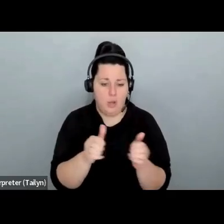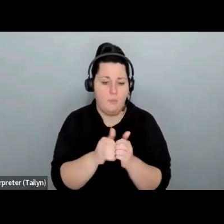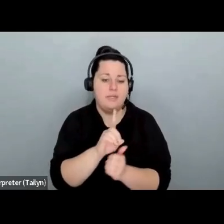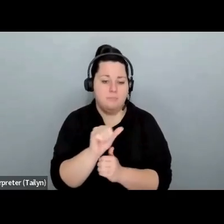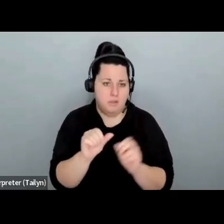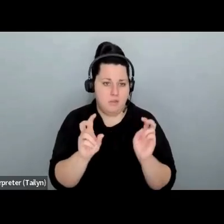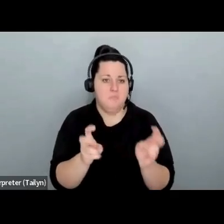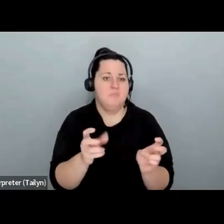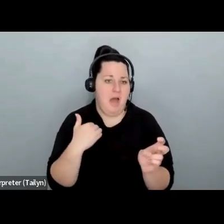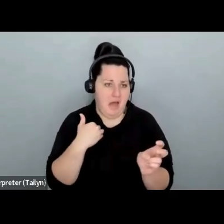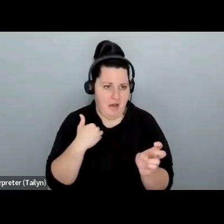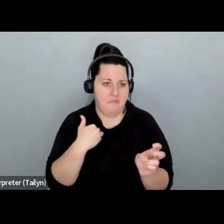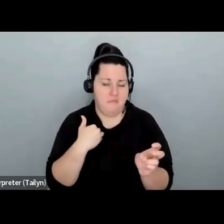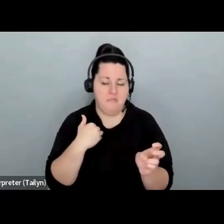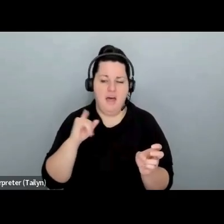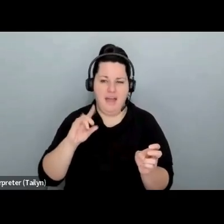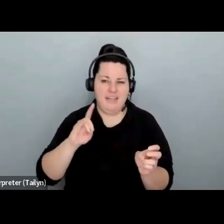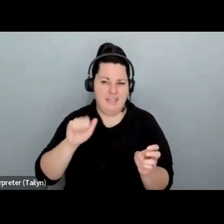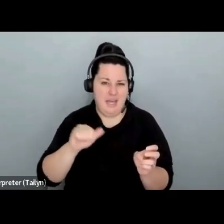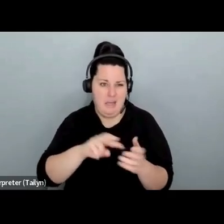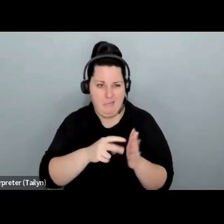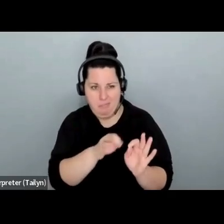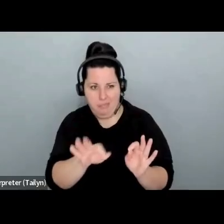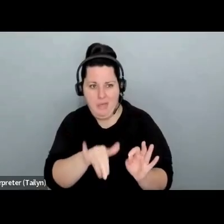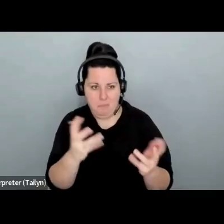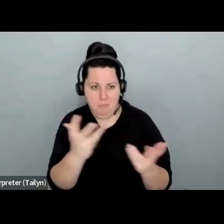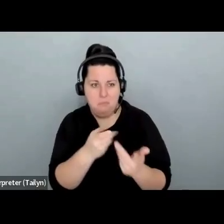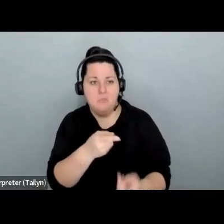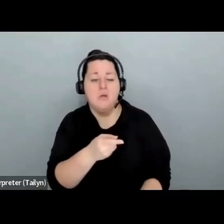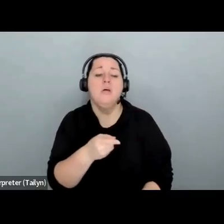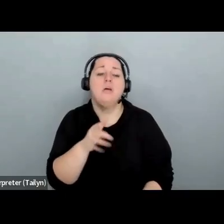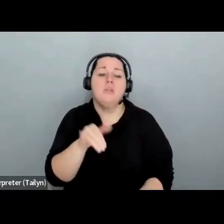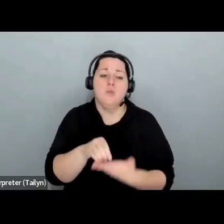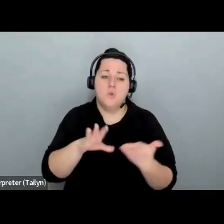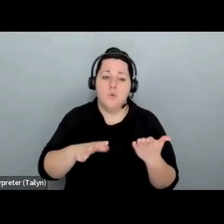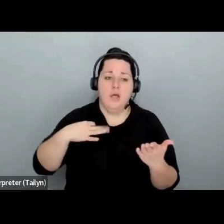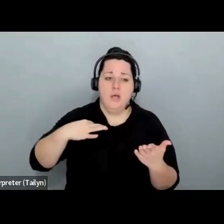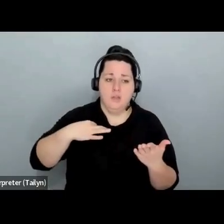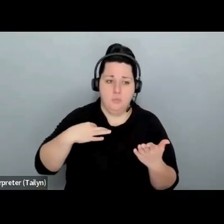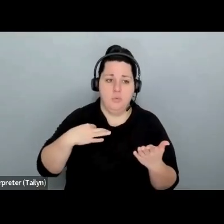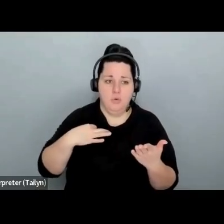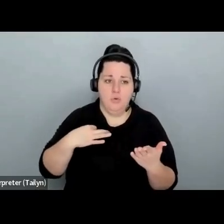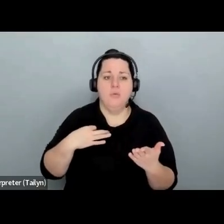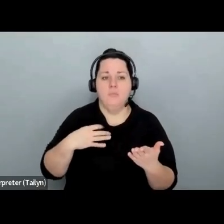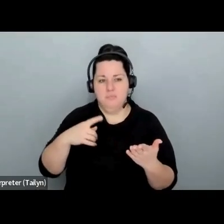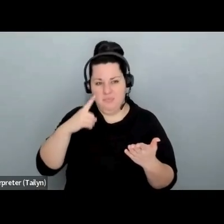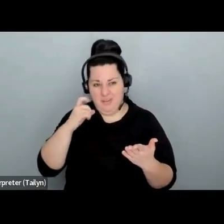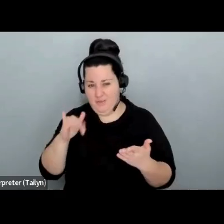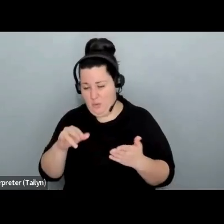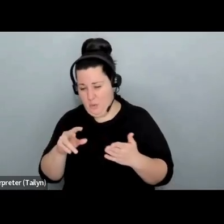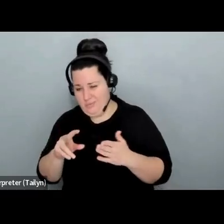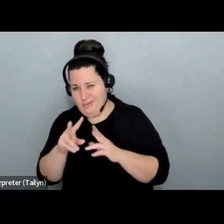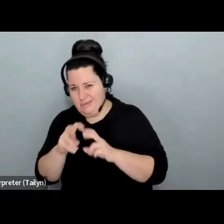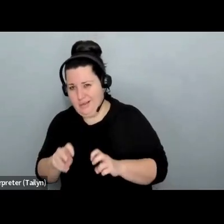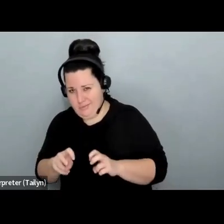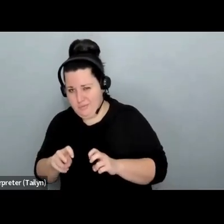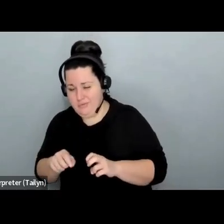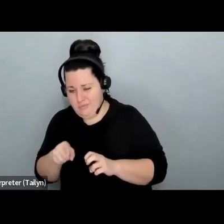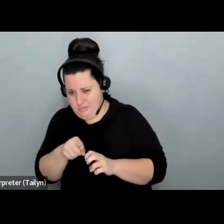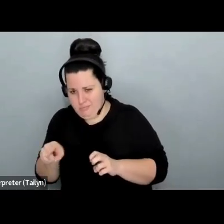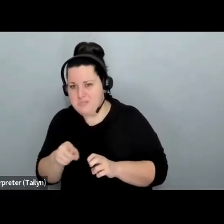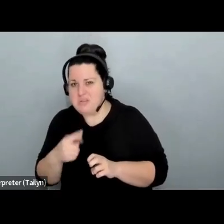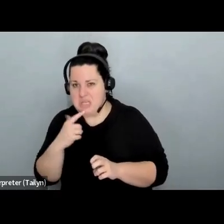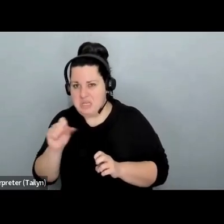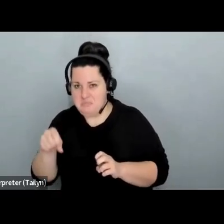disability, as defined in IDEA, the student is eligible by the assessments described under eligibility